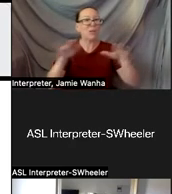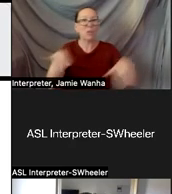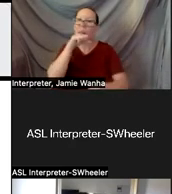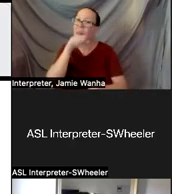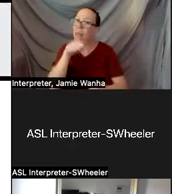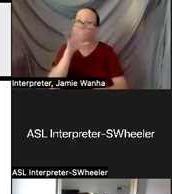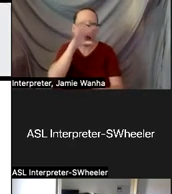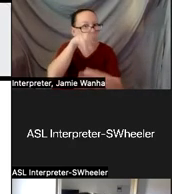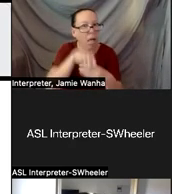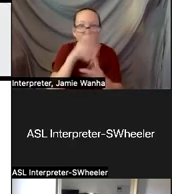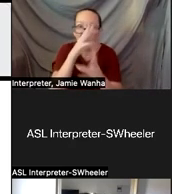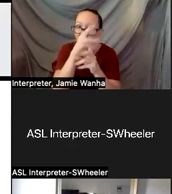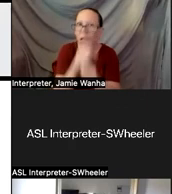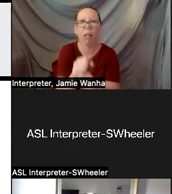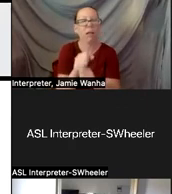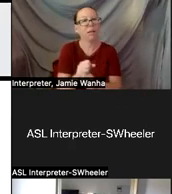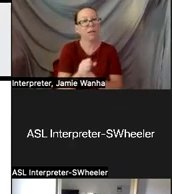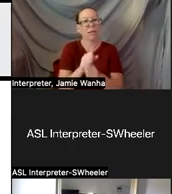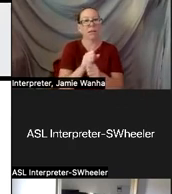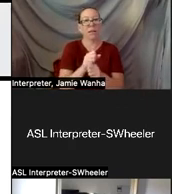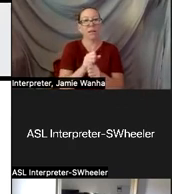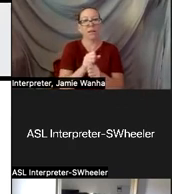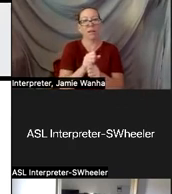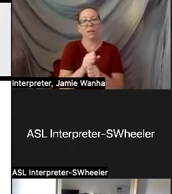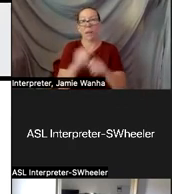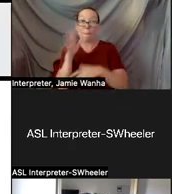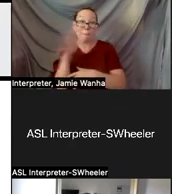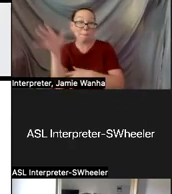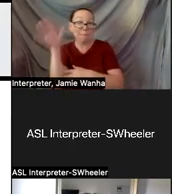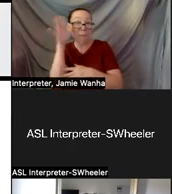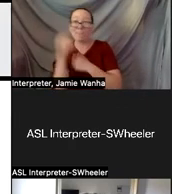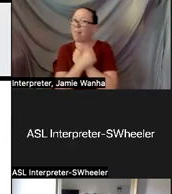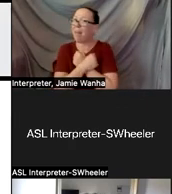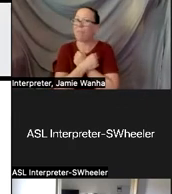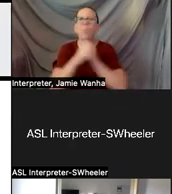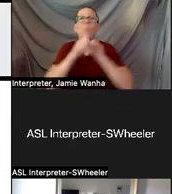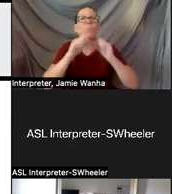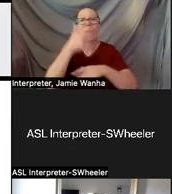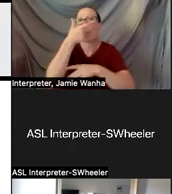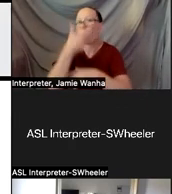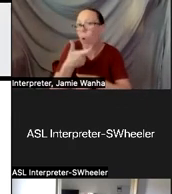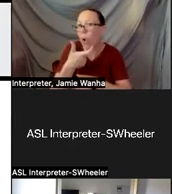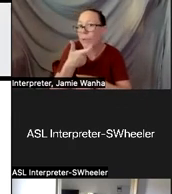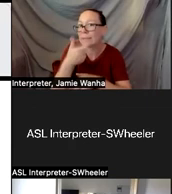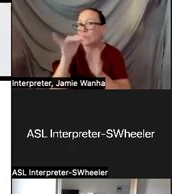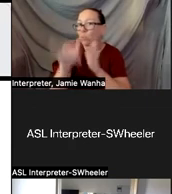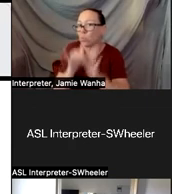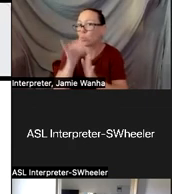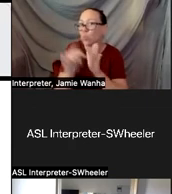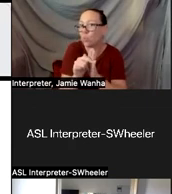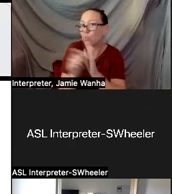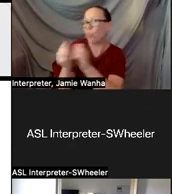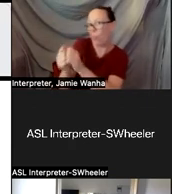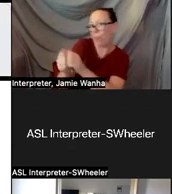really liked the fact, or the, I should say the parents, they love the fact that they could watch the videos with the children. Next